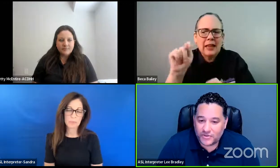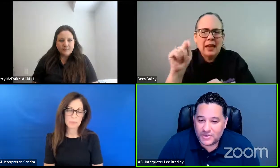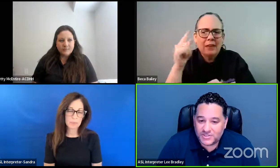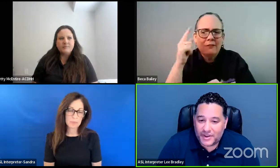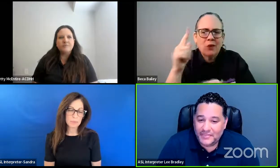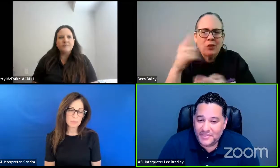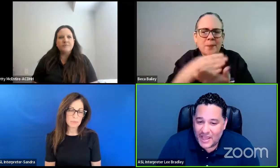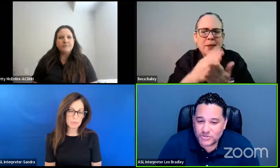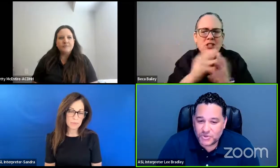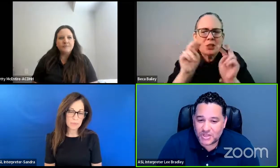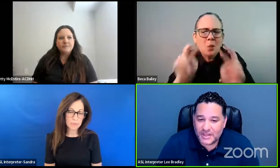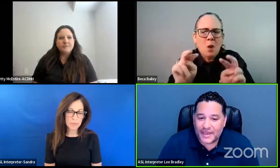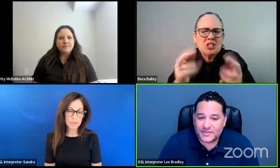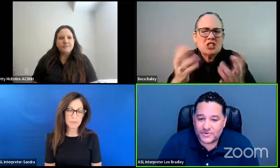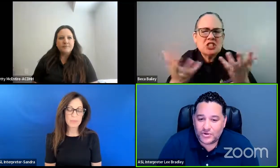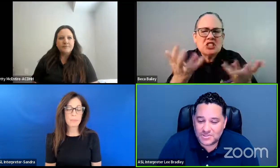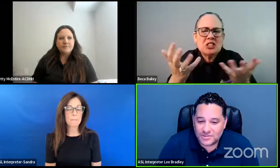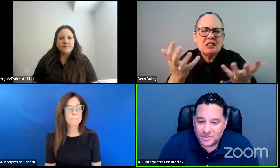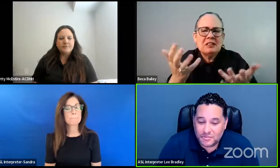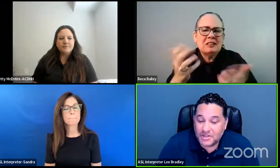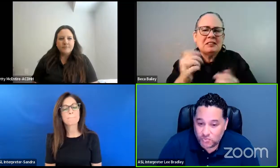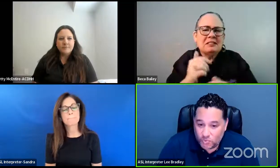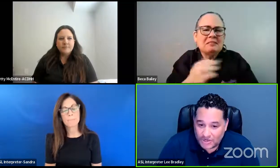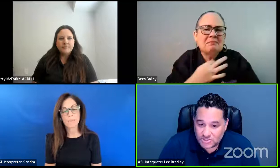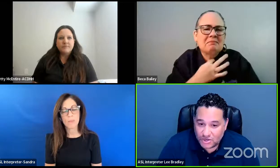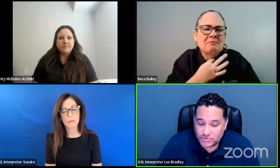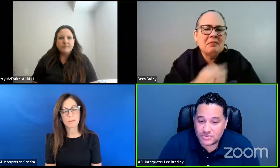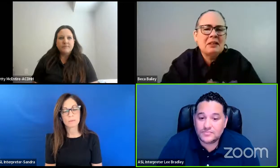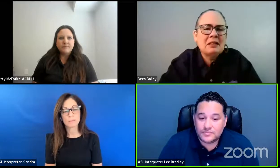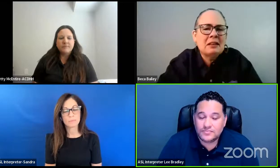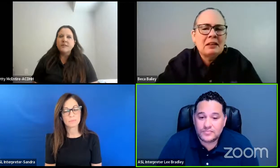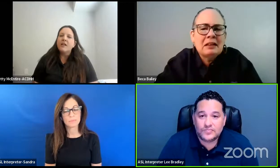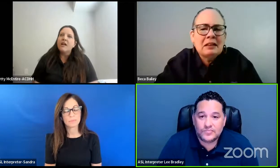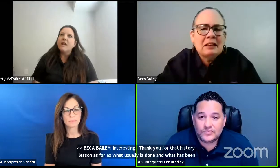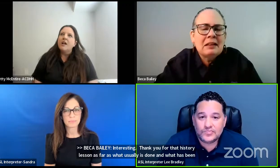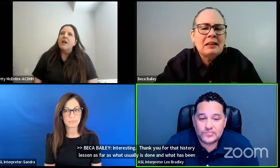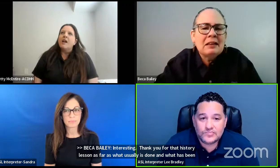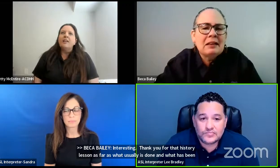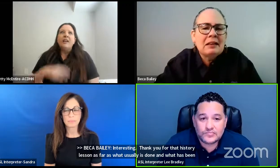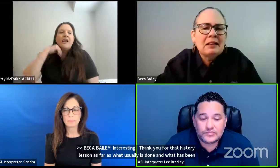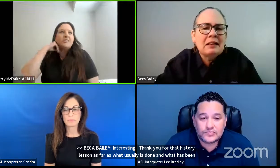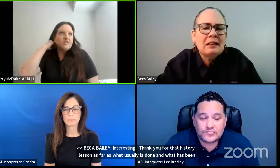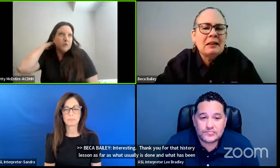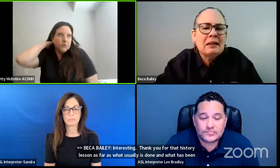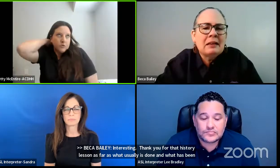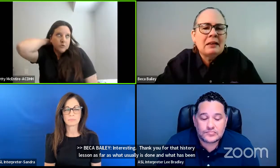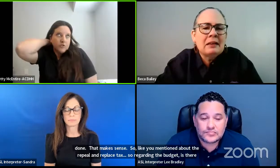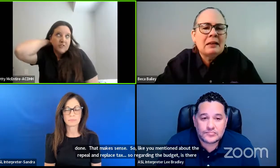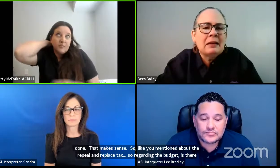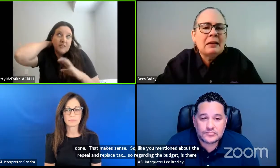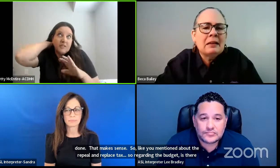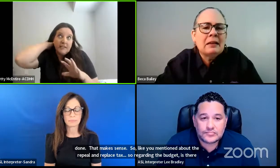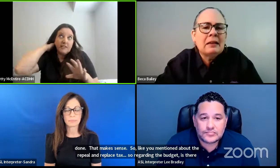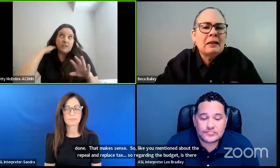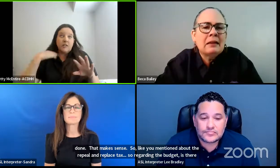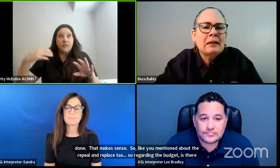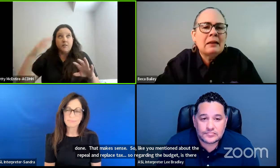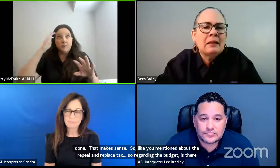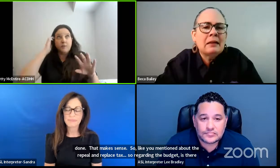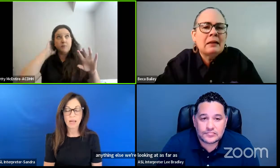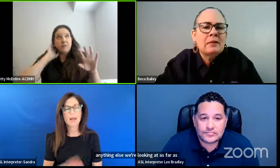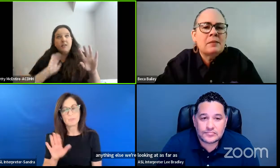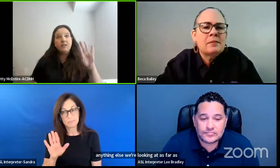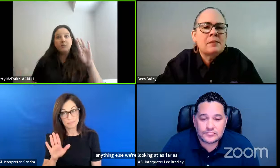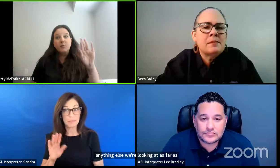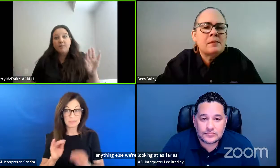budget, is there anything else we're looking at as far as the budget watch goes? Yeah, so just to be clear,